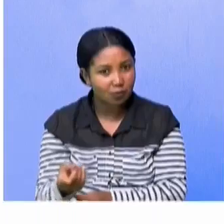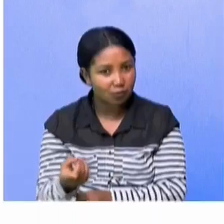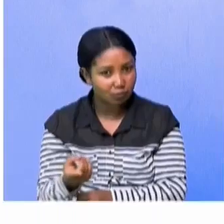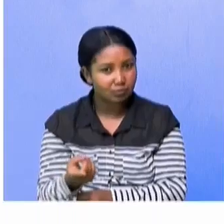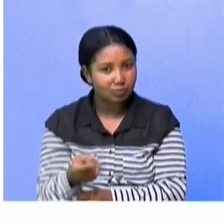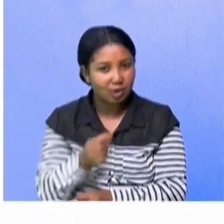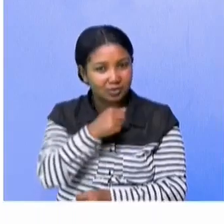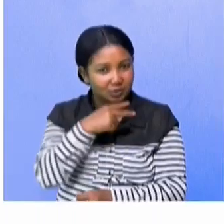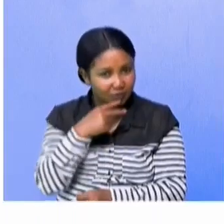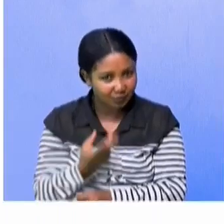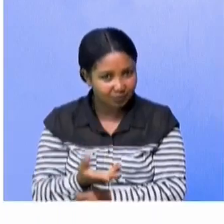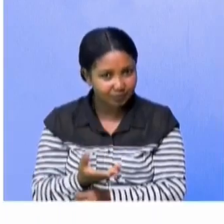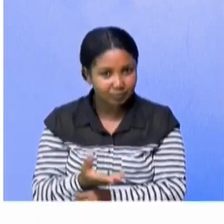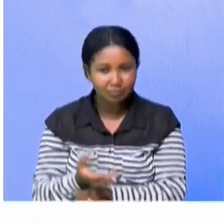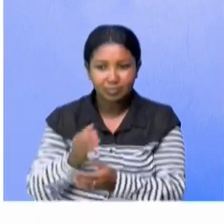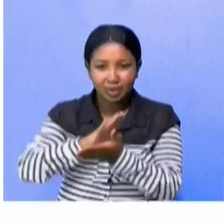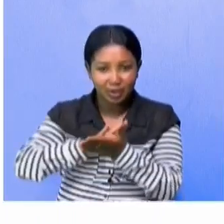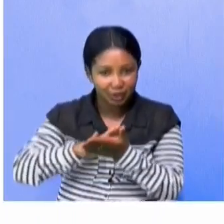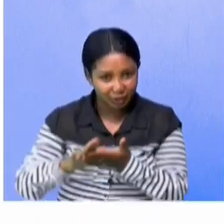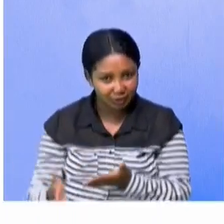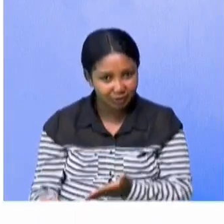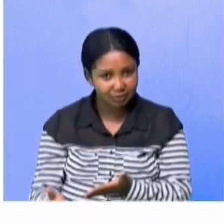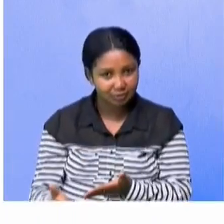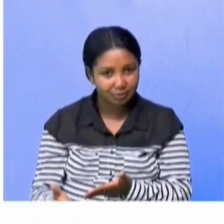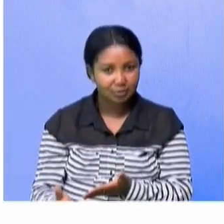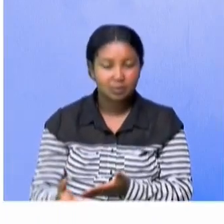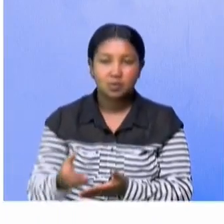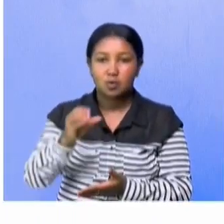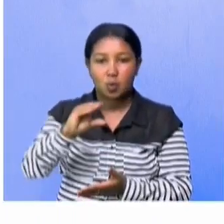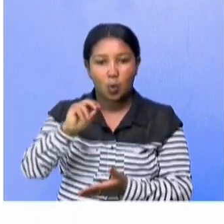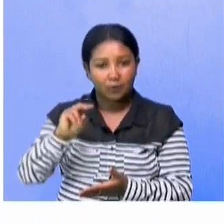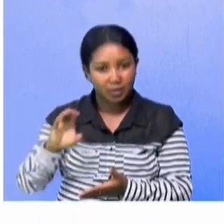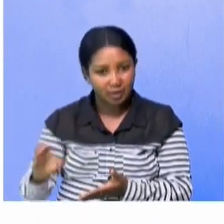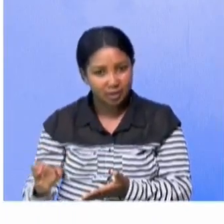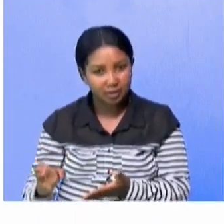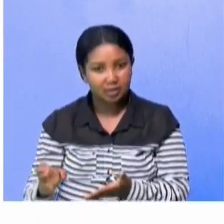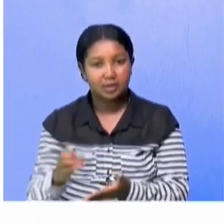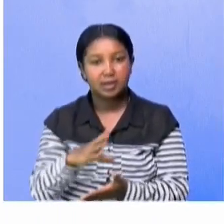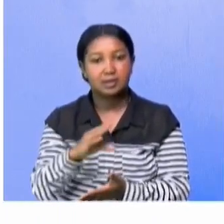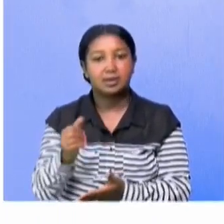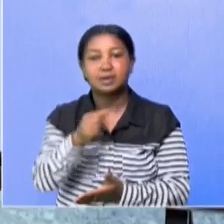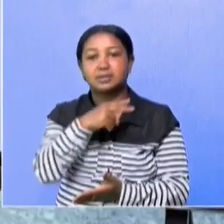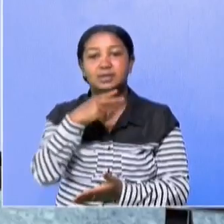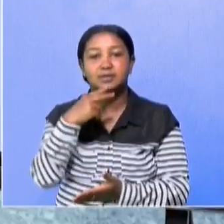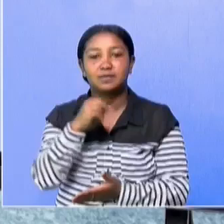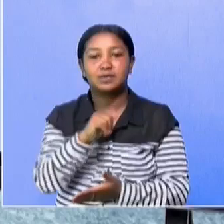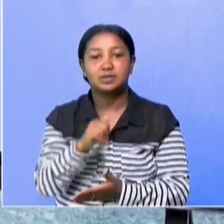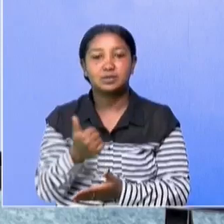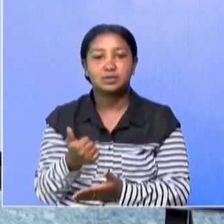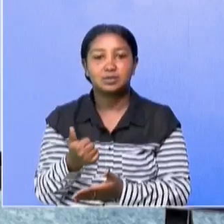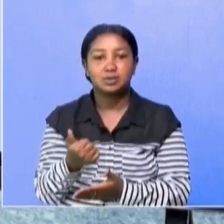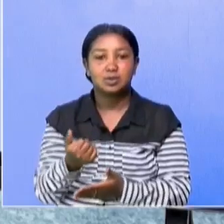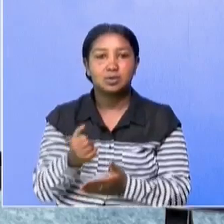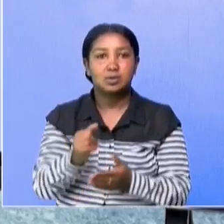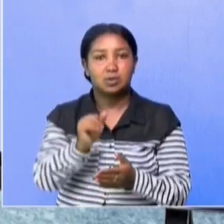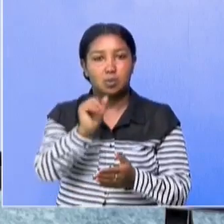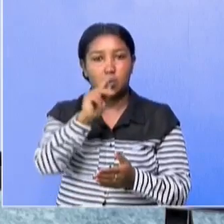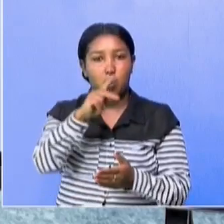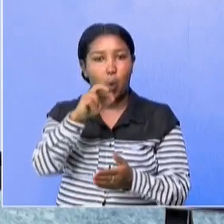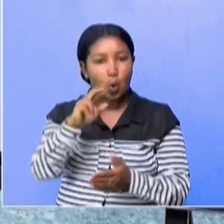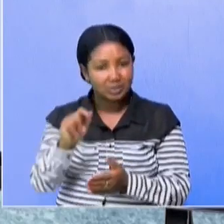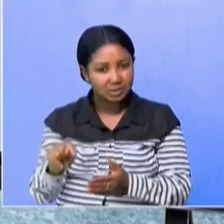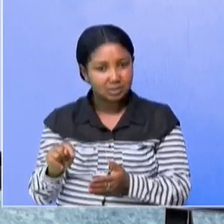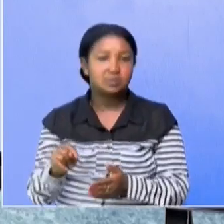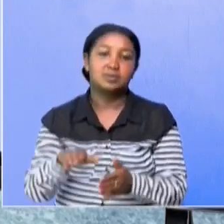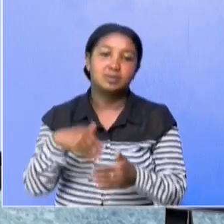common adjectives. Neat is here now, the coffee is one, and the other one that is posted is in another form.